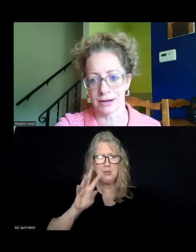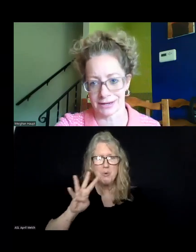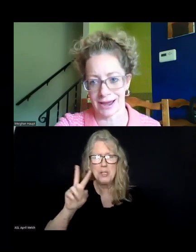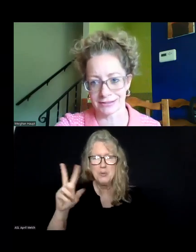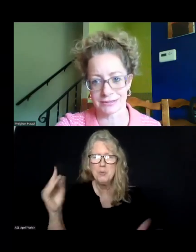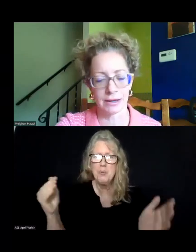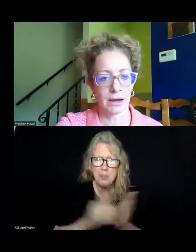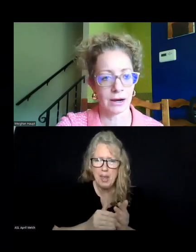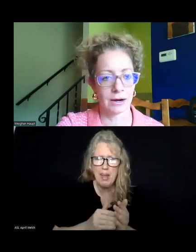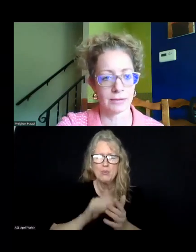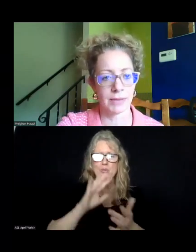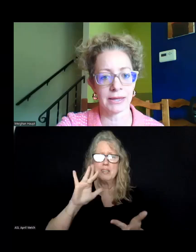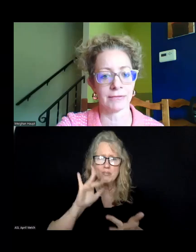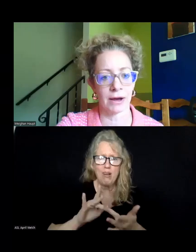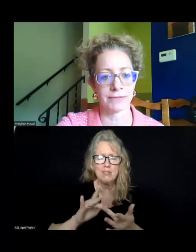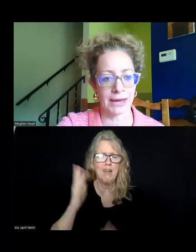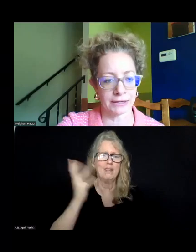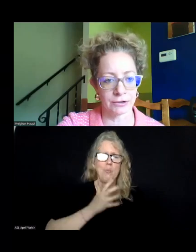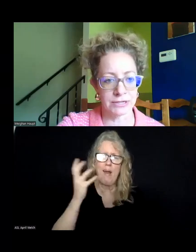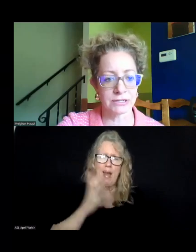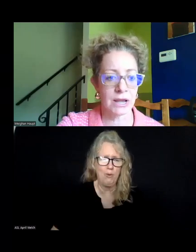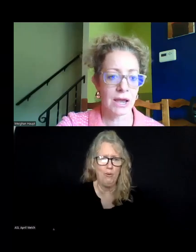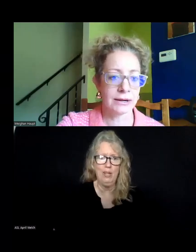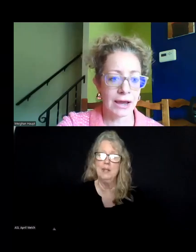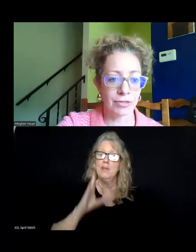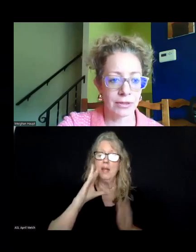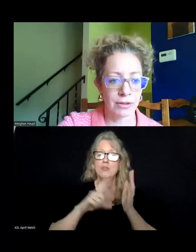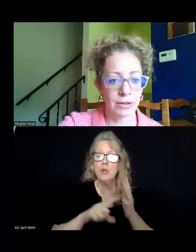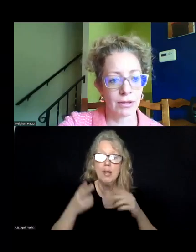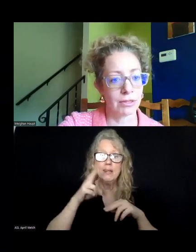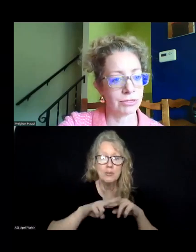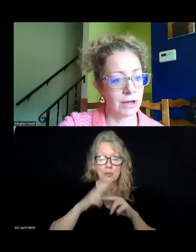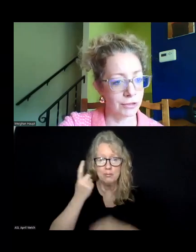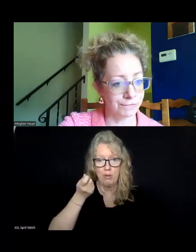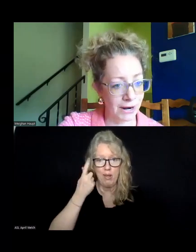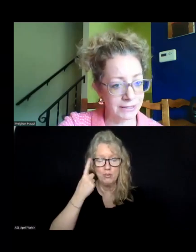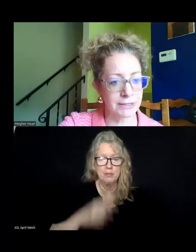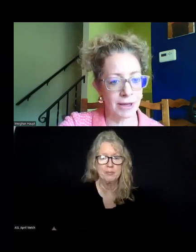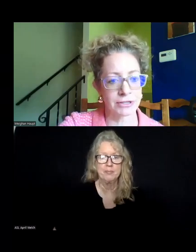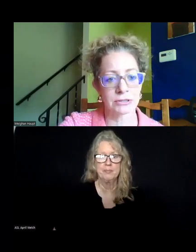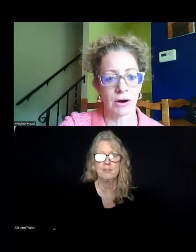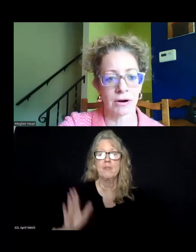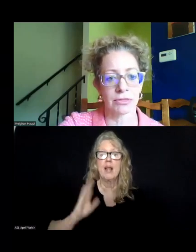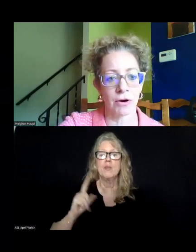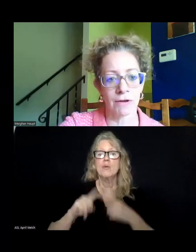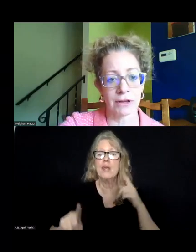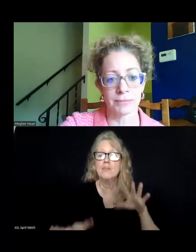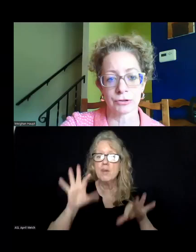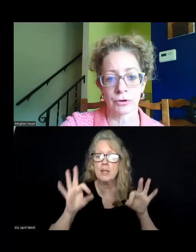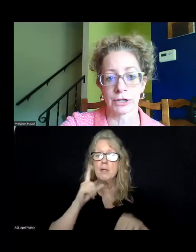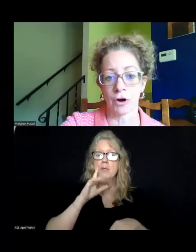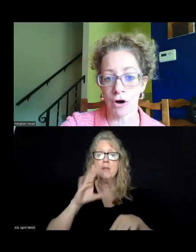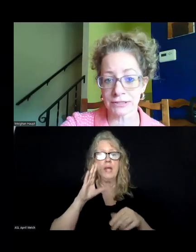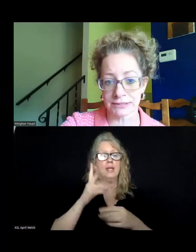242,000 contacts of that increase. Now, the other findings about this are the call